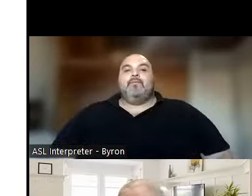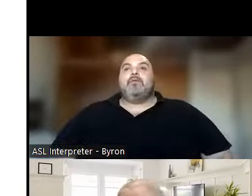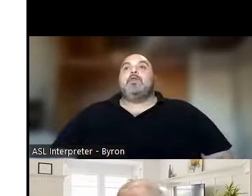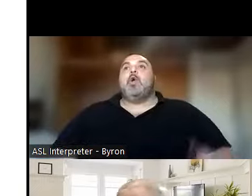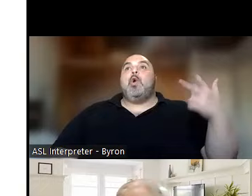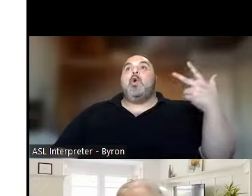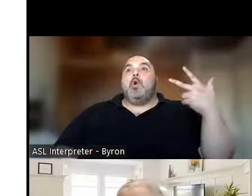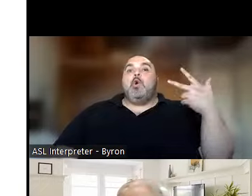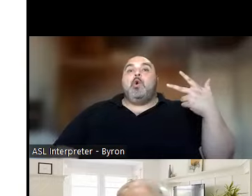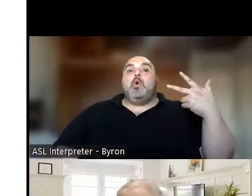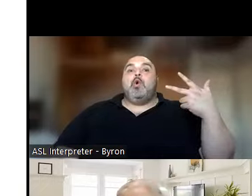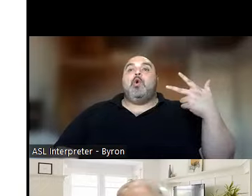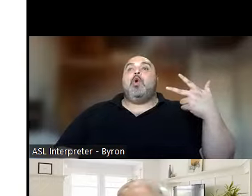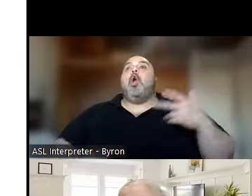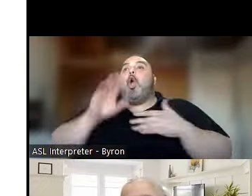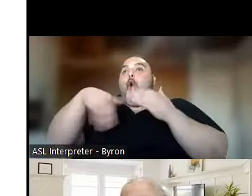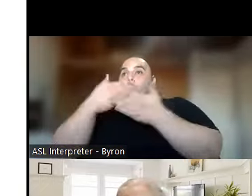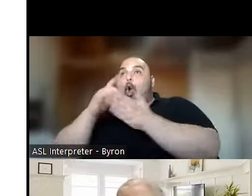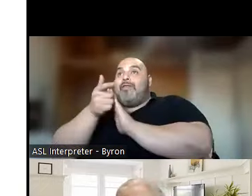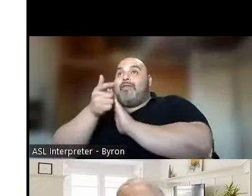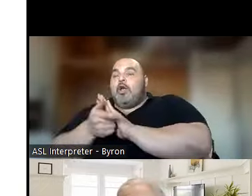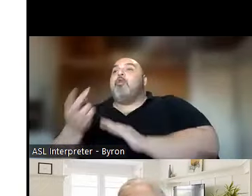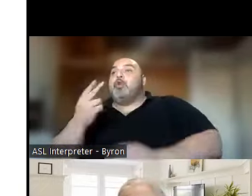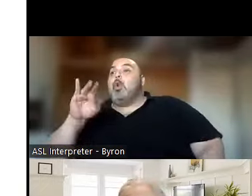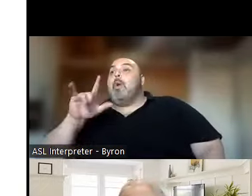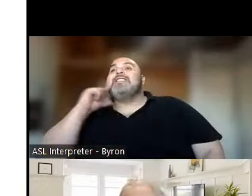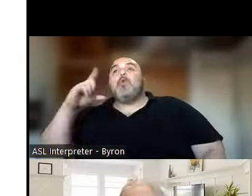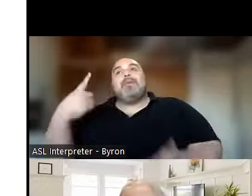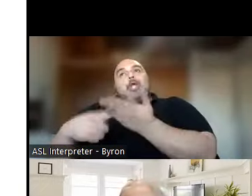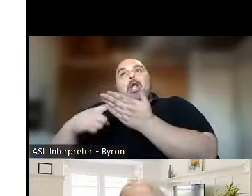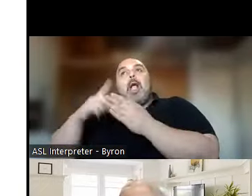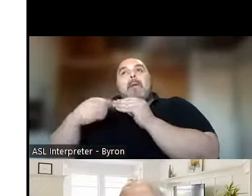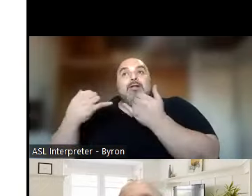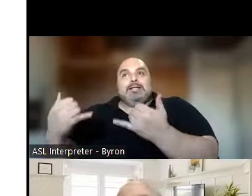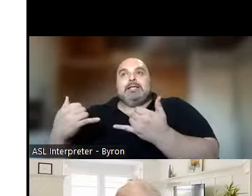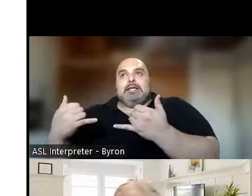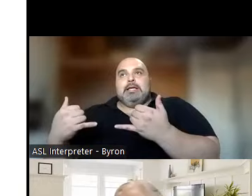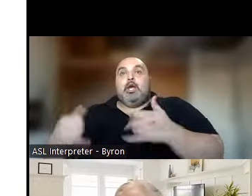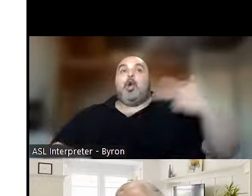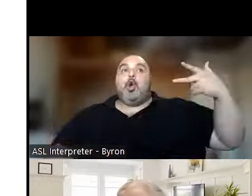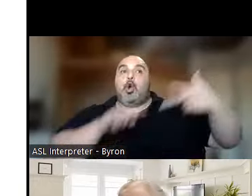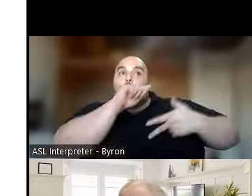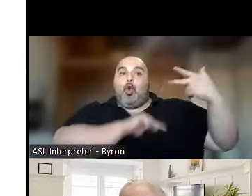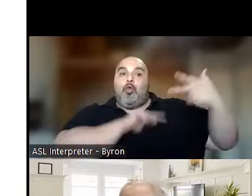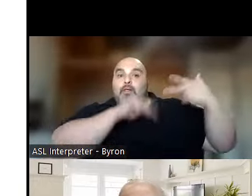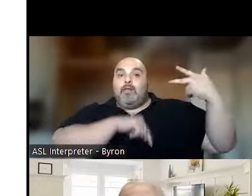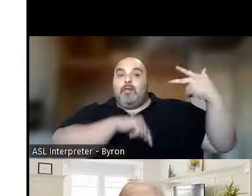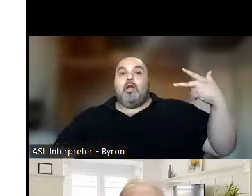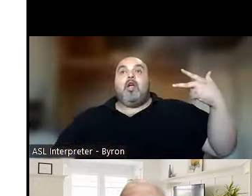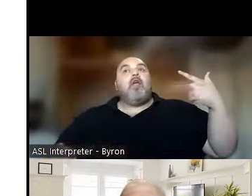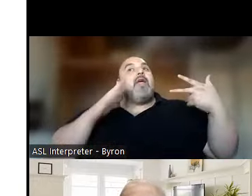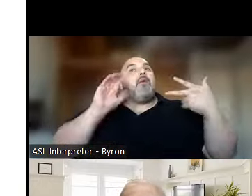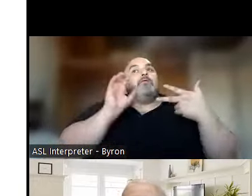all of the legislation that the two bills that I'm going to be talking about today all three of our organizations are putting